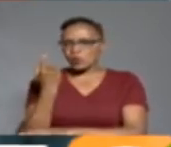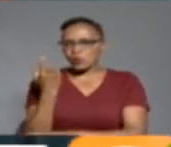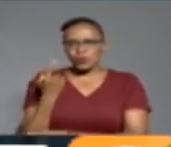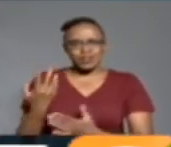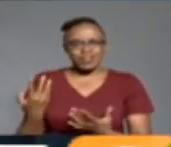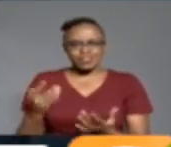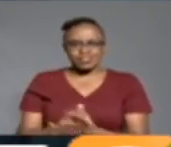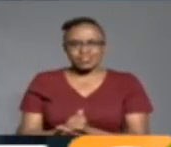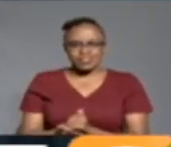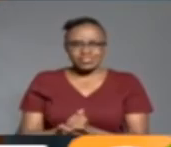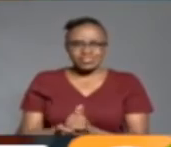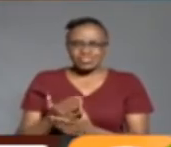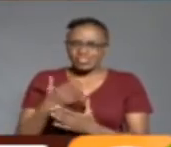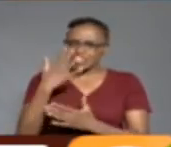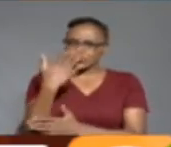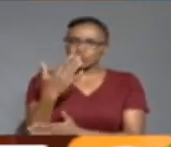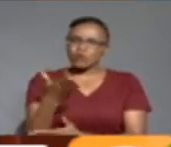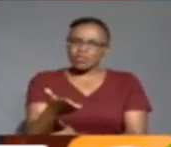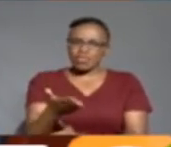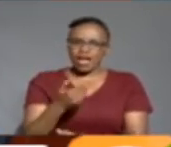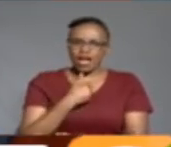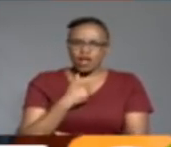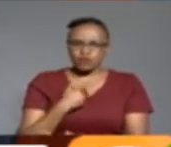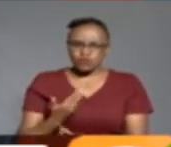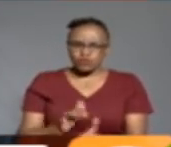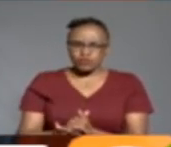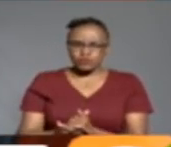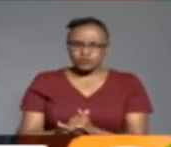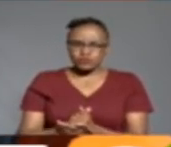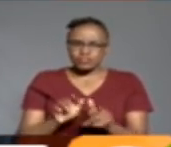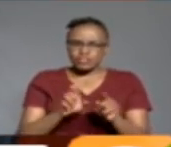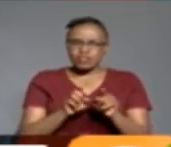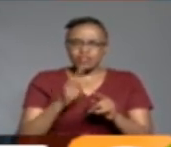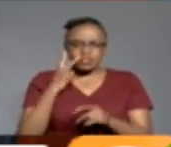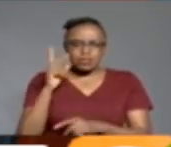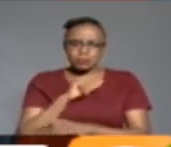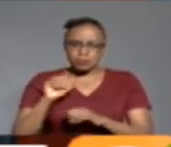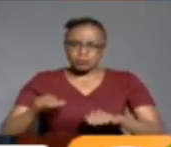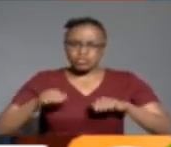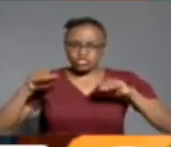to produce documents. Governor. I didn't come for that, Chair.